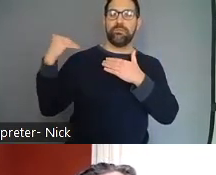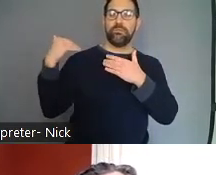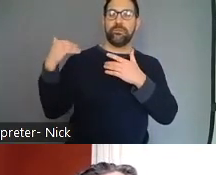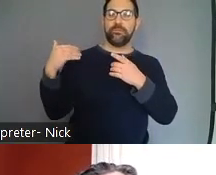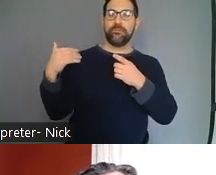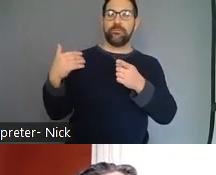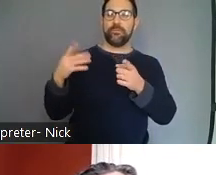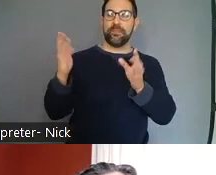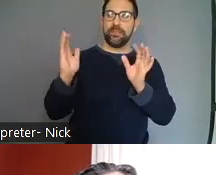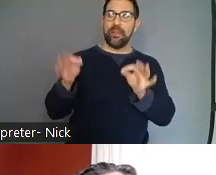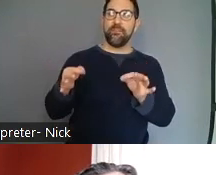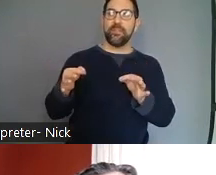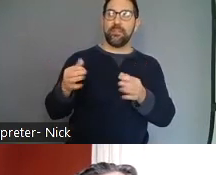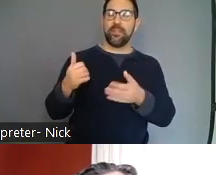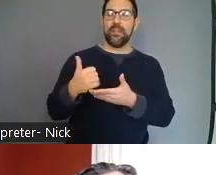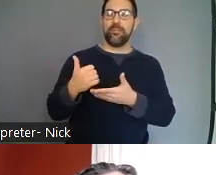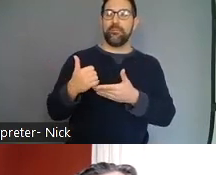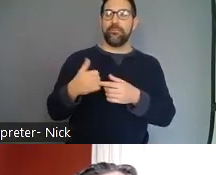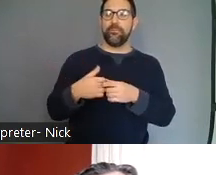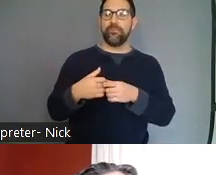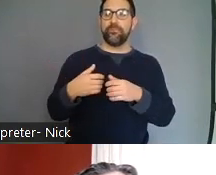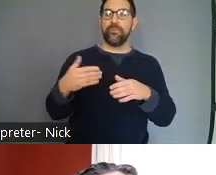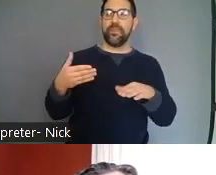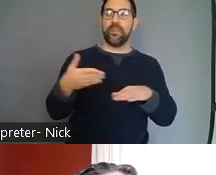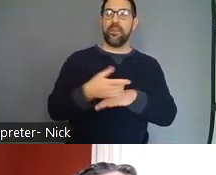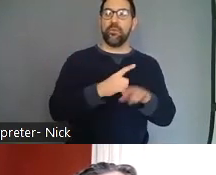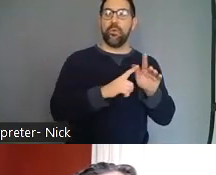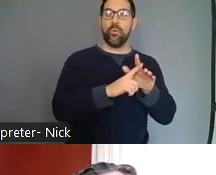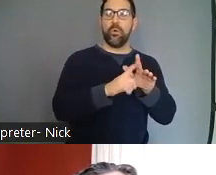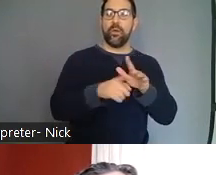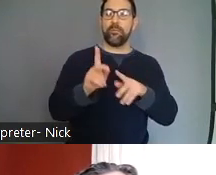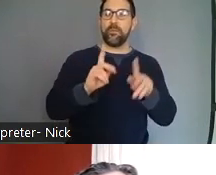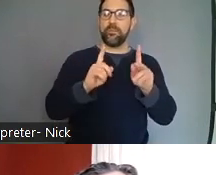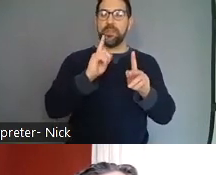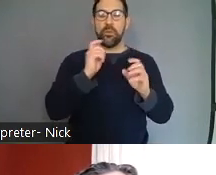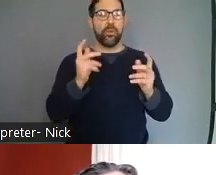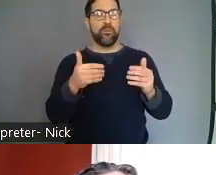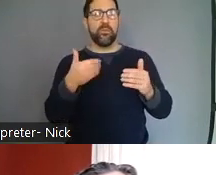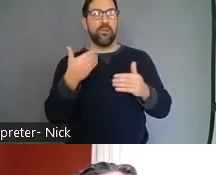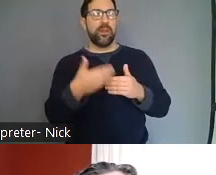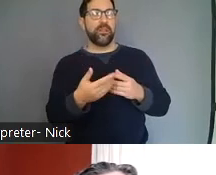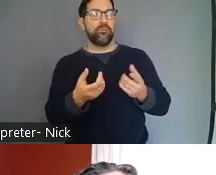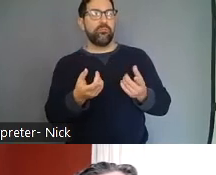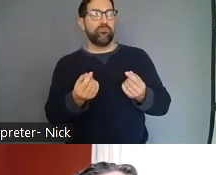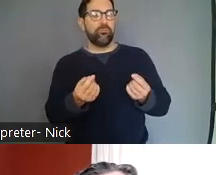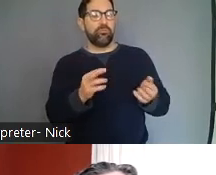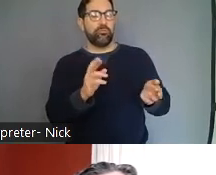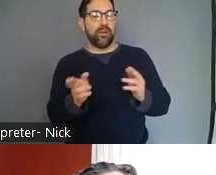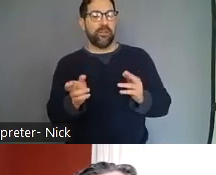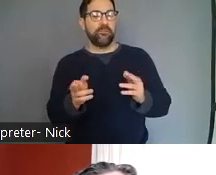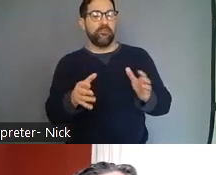it definitely helps, because after the walkout, people were what's the next steps? Ready to take action. It's